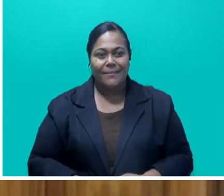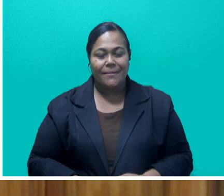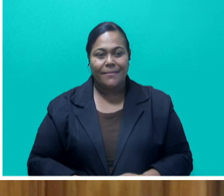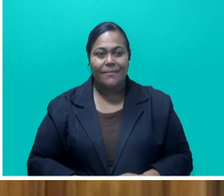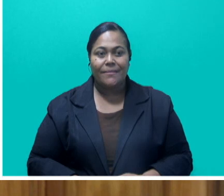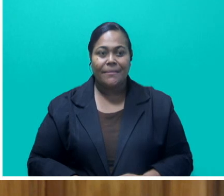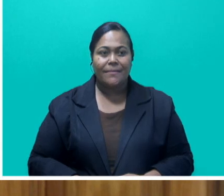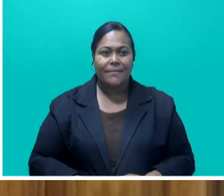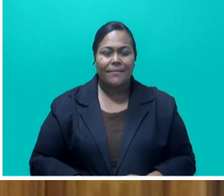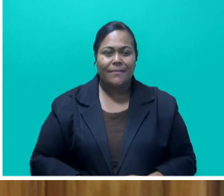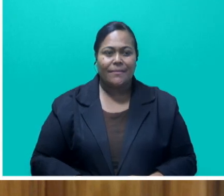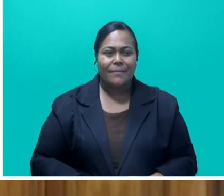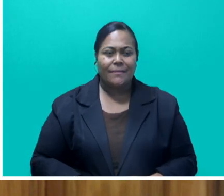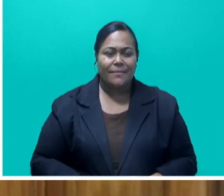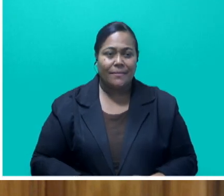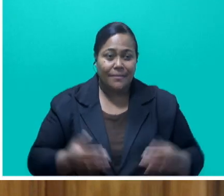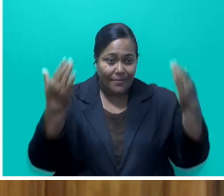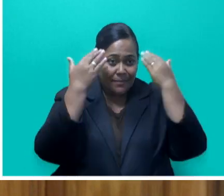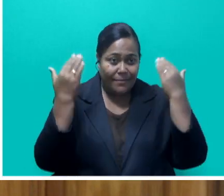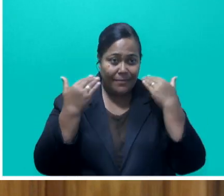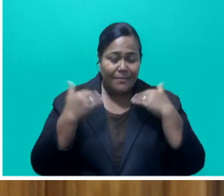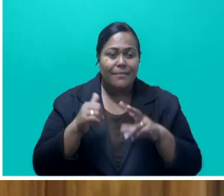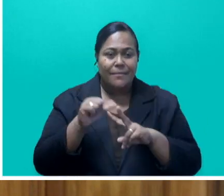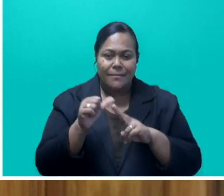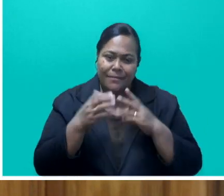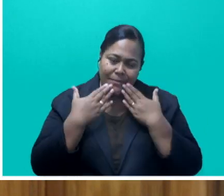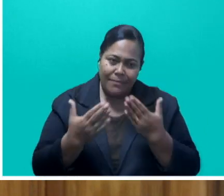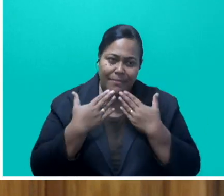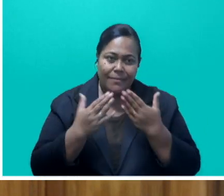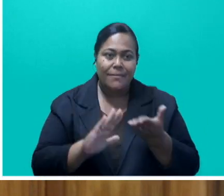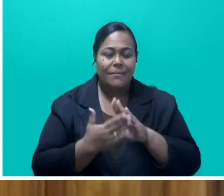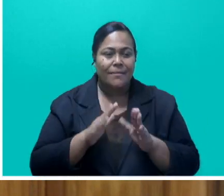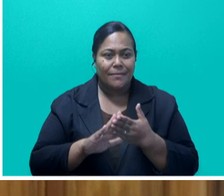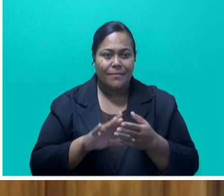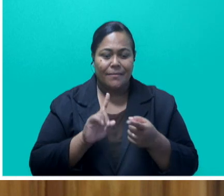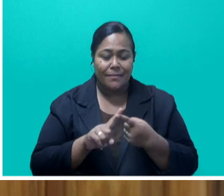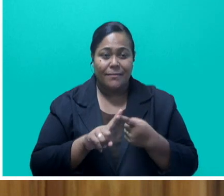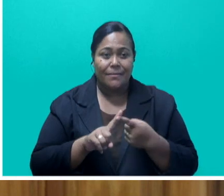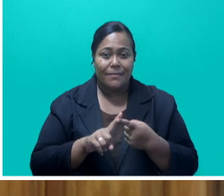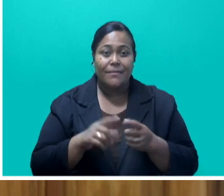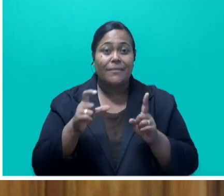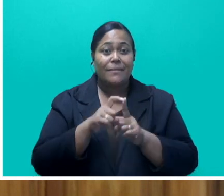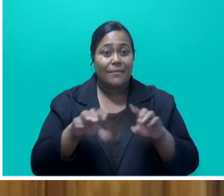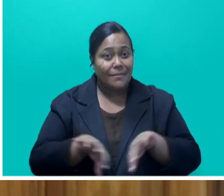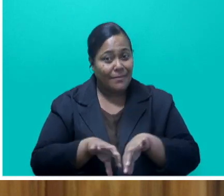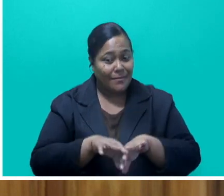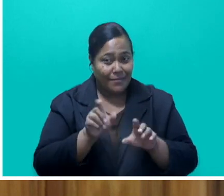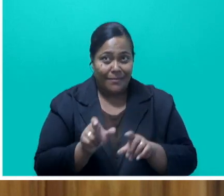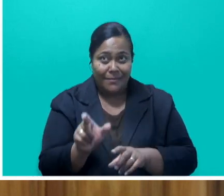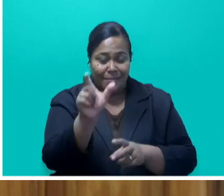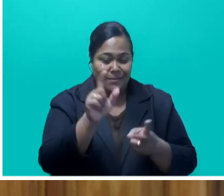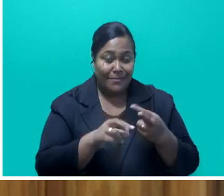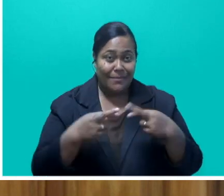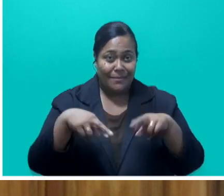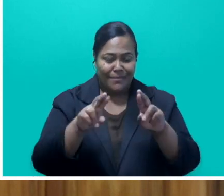Mr. Speaker, sir, I must also thank the following communities for their support. Kaubula Kaundamu Road and Delebesi, Mutusa Church